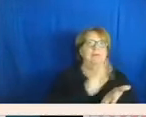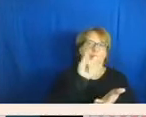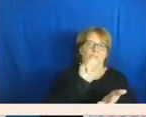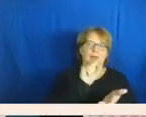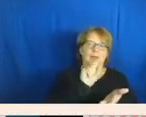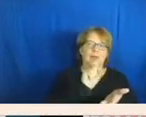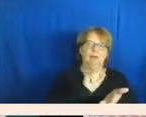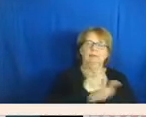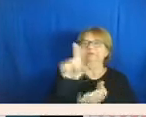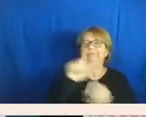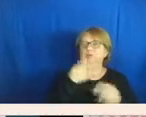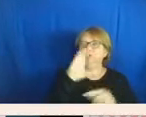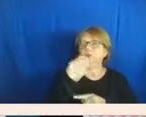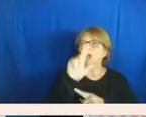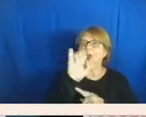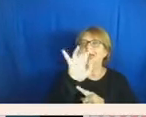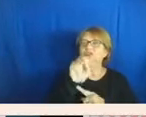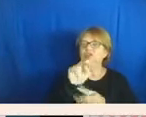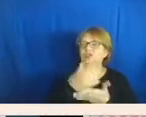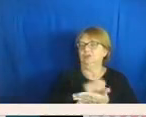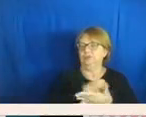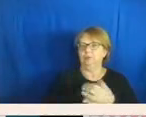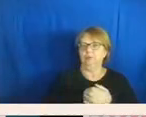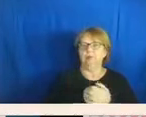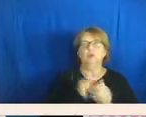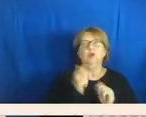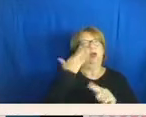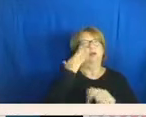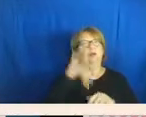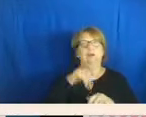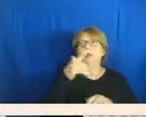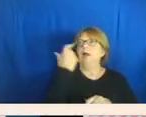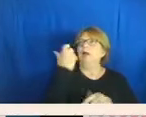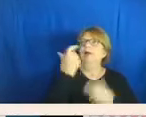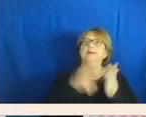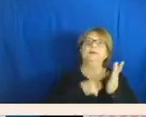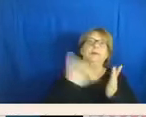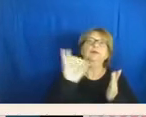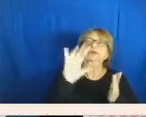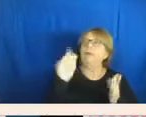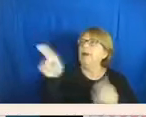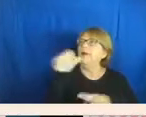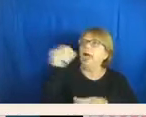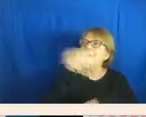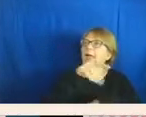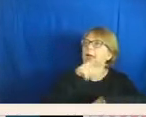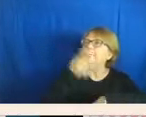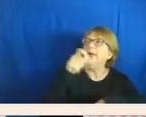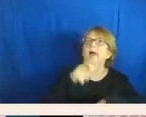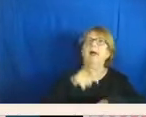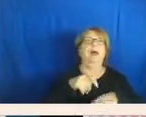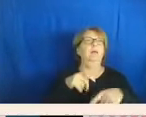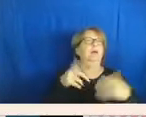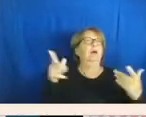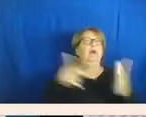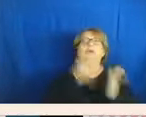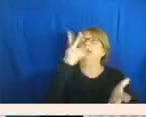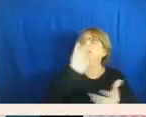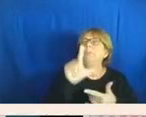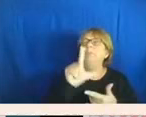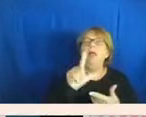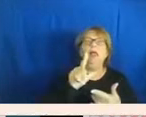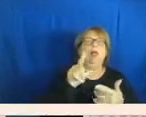really good because we all know that sometimes the insurance company doesn't pay on time, they double bill you, and